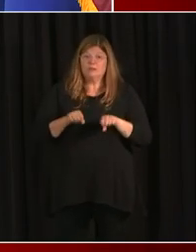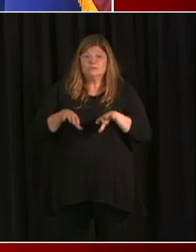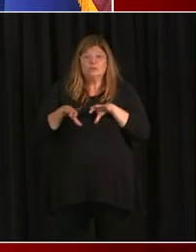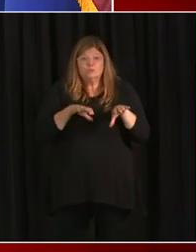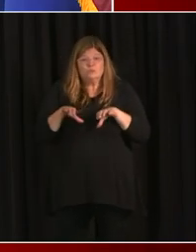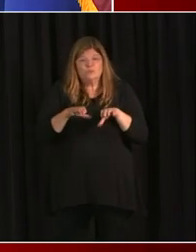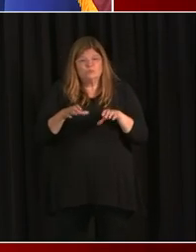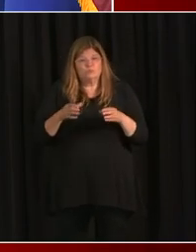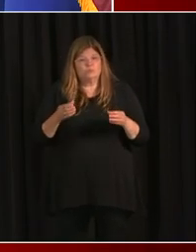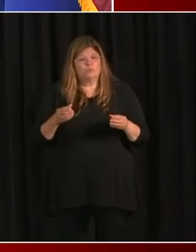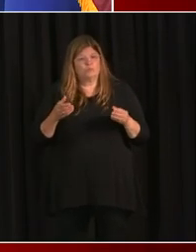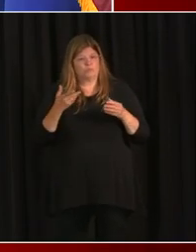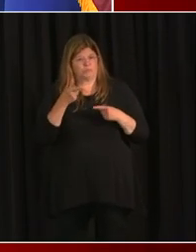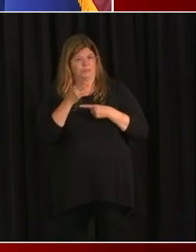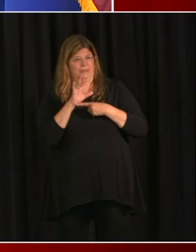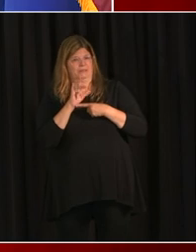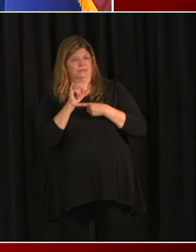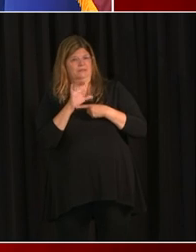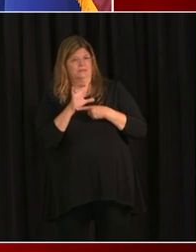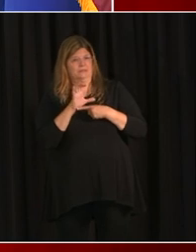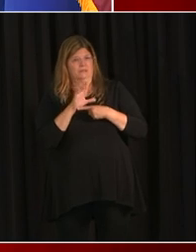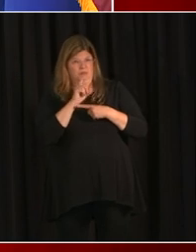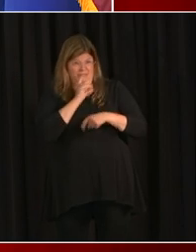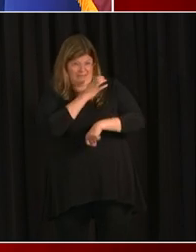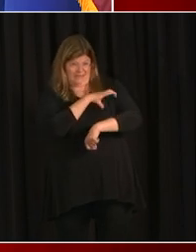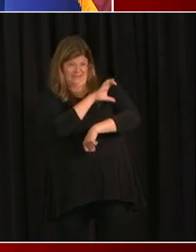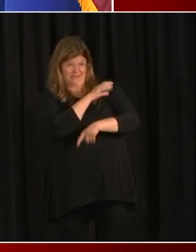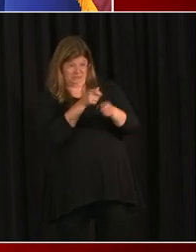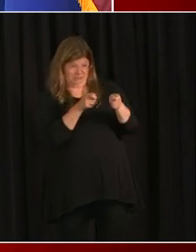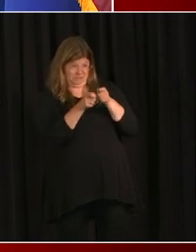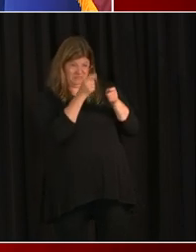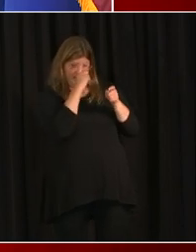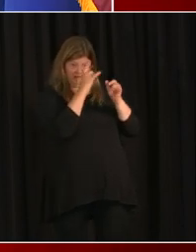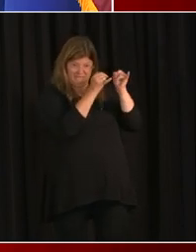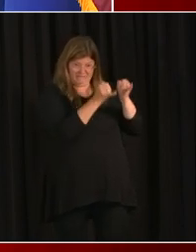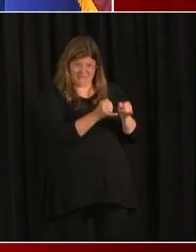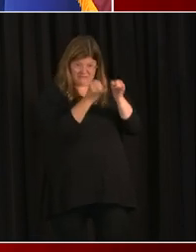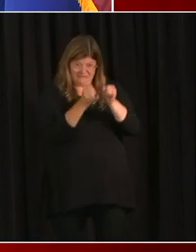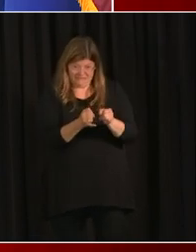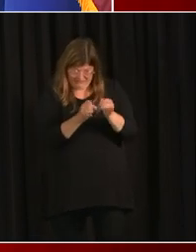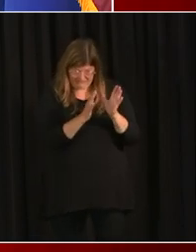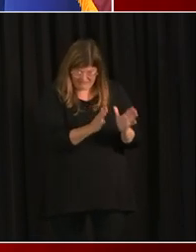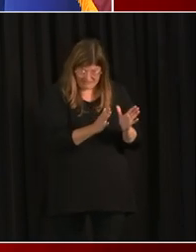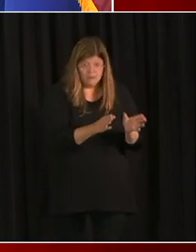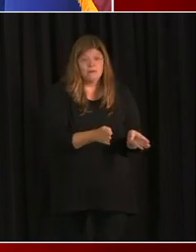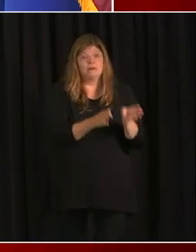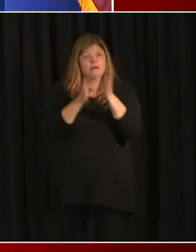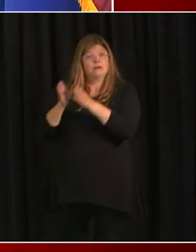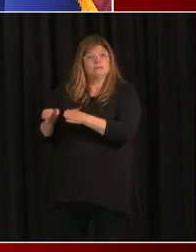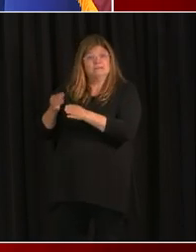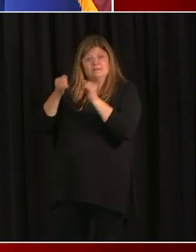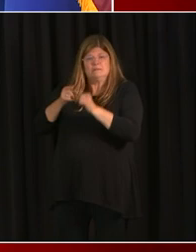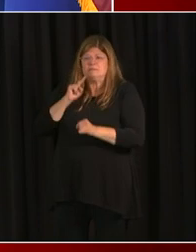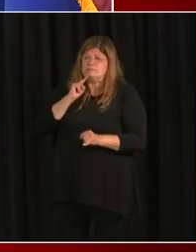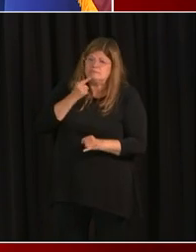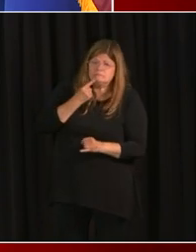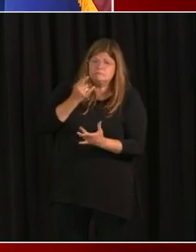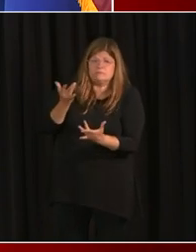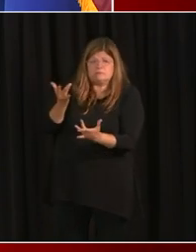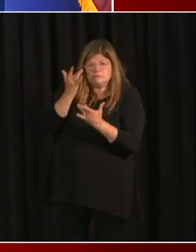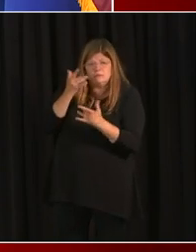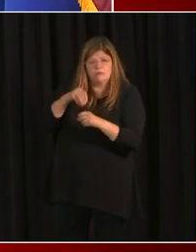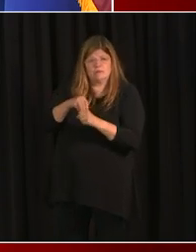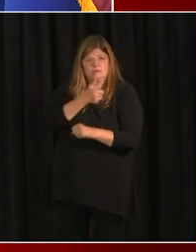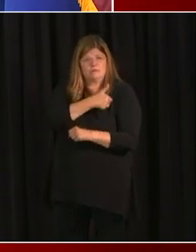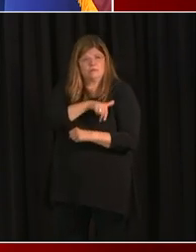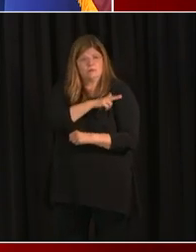public health work. So there's the clinical management of the individual. Is the individual going to, if they're critically ill in a hospital and